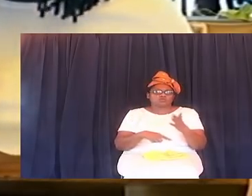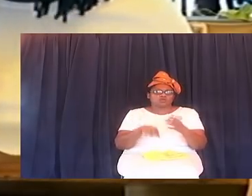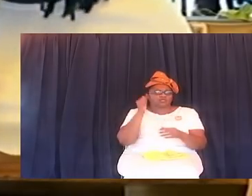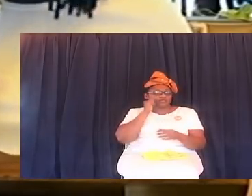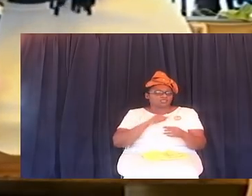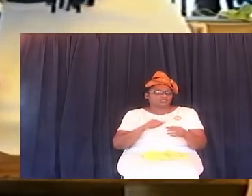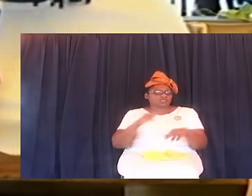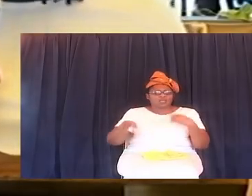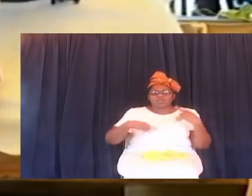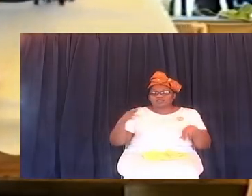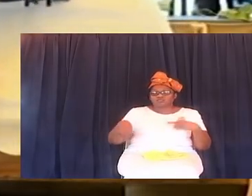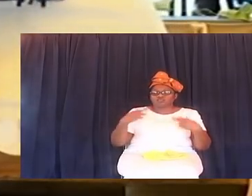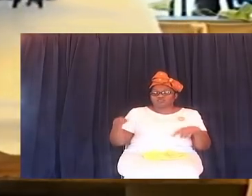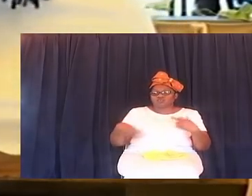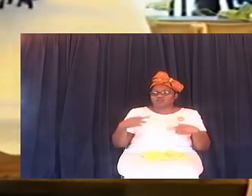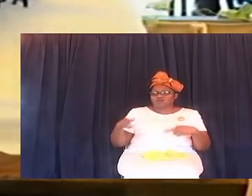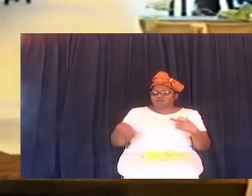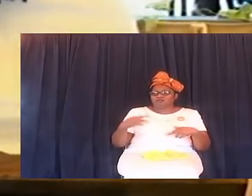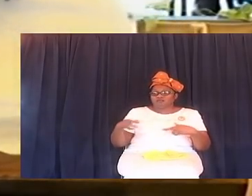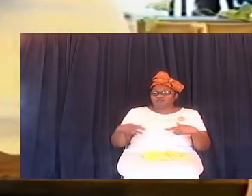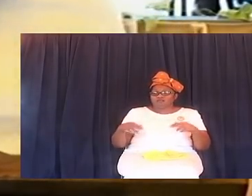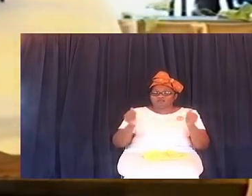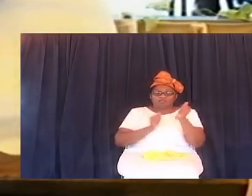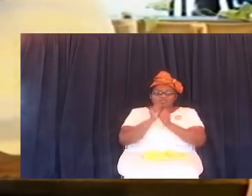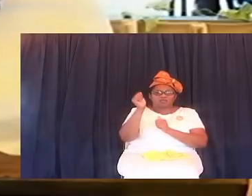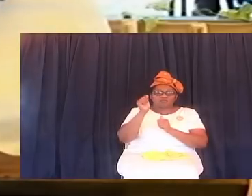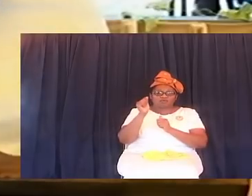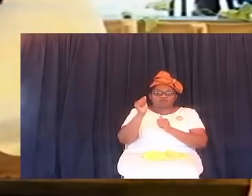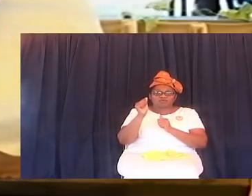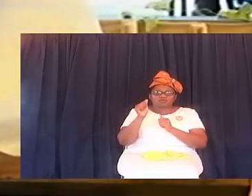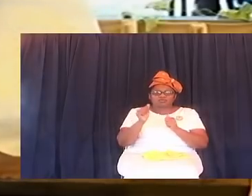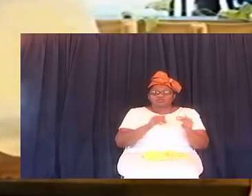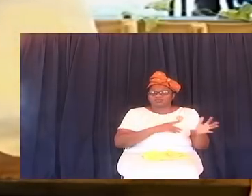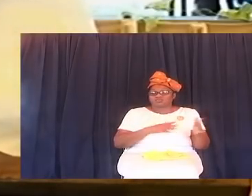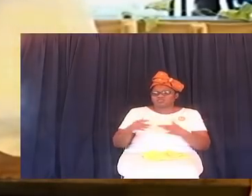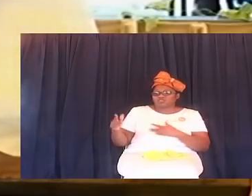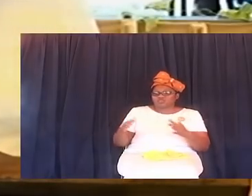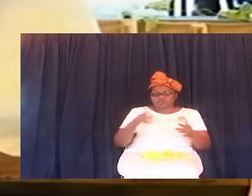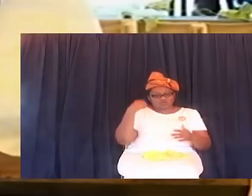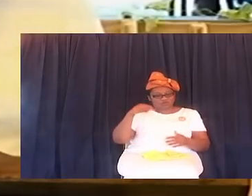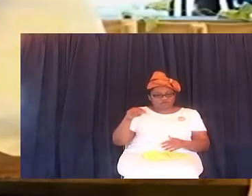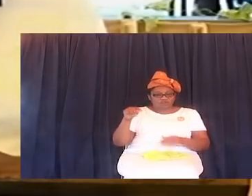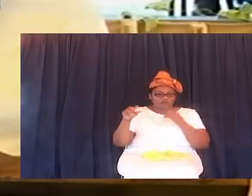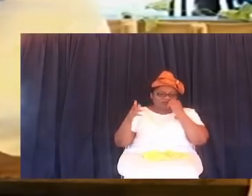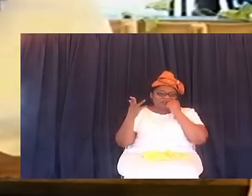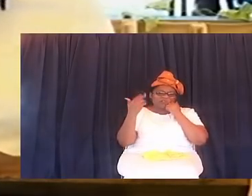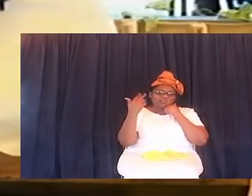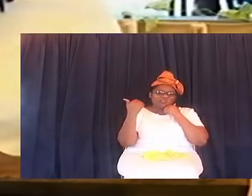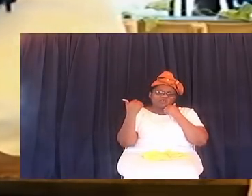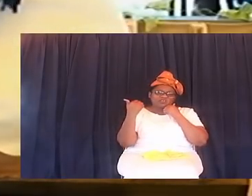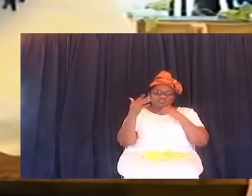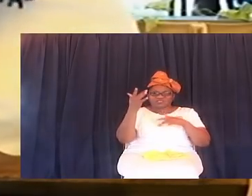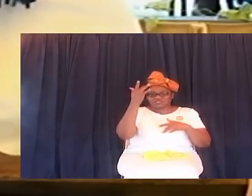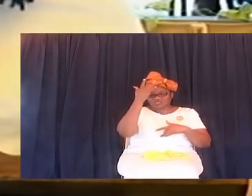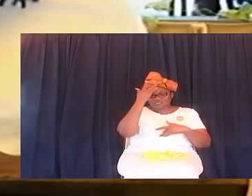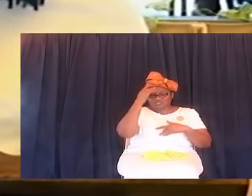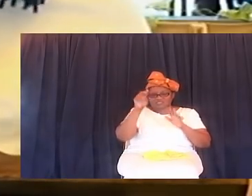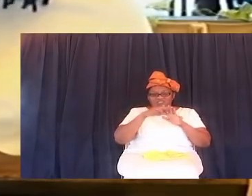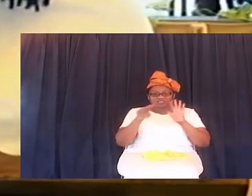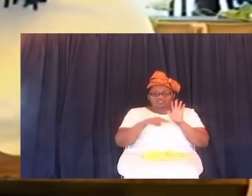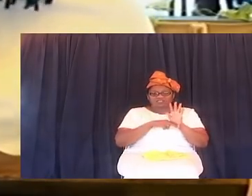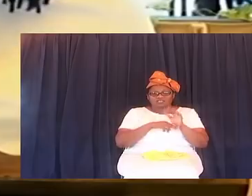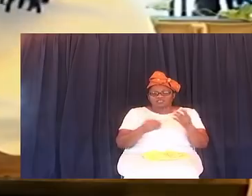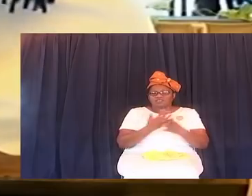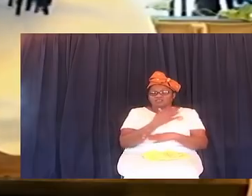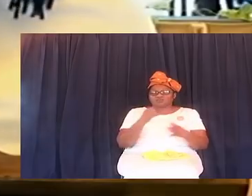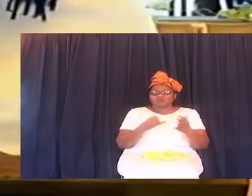has many obstacles, and she struggled for 13 years with a devastating illness. Yet through it all,